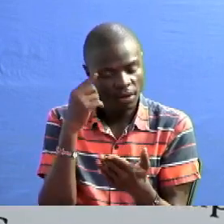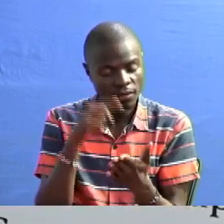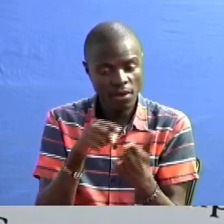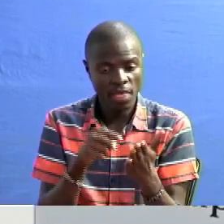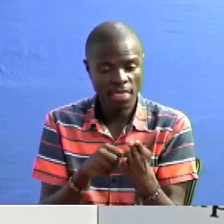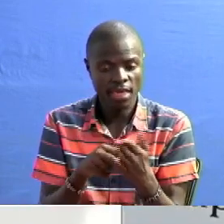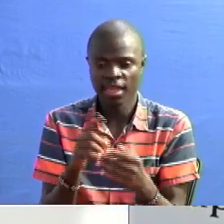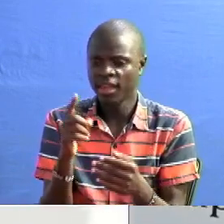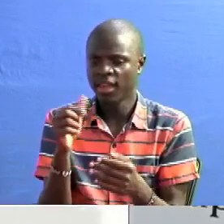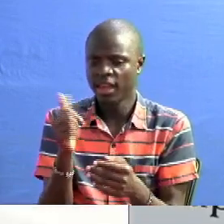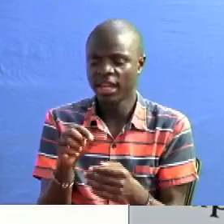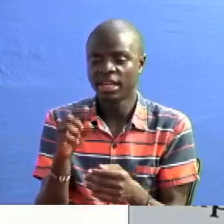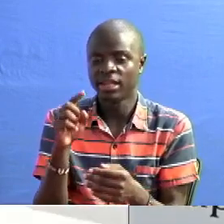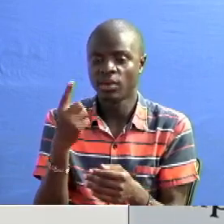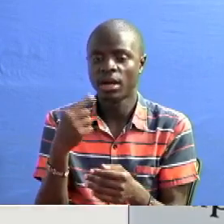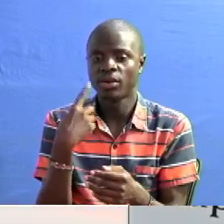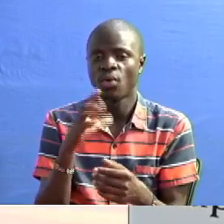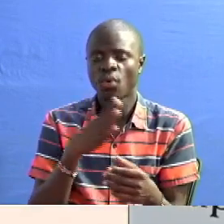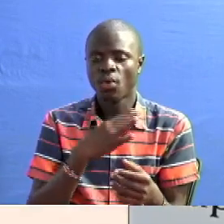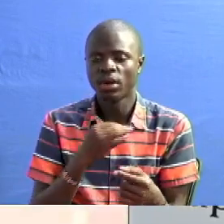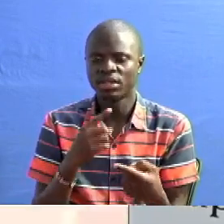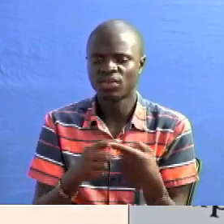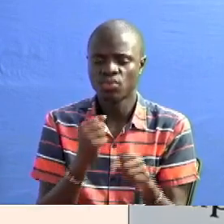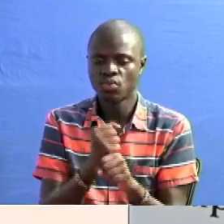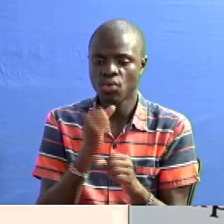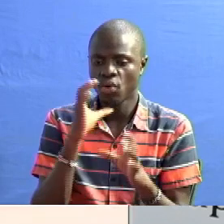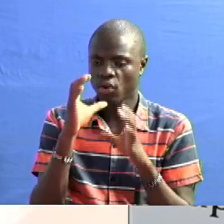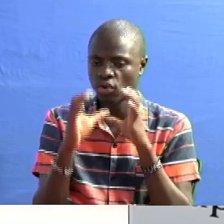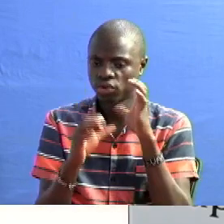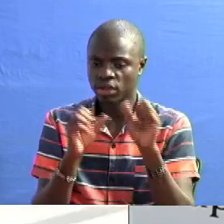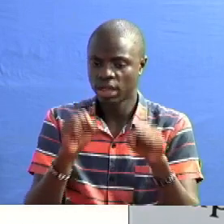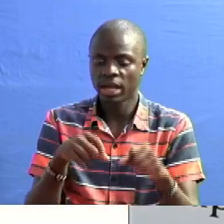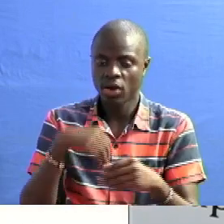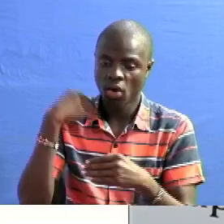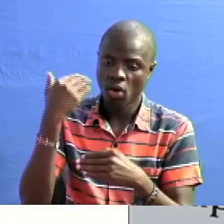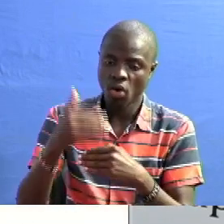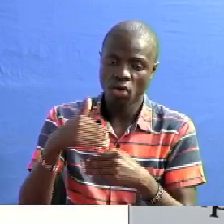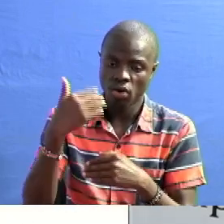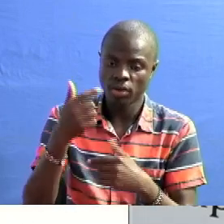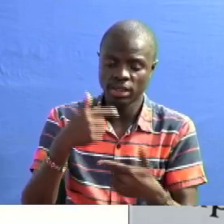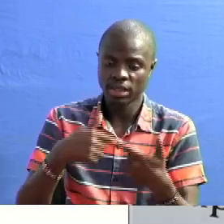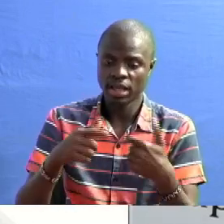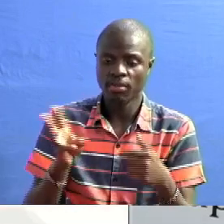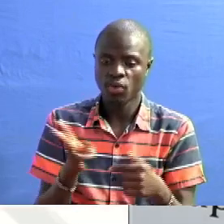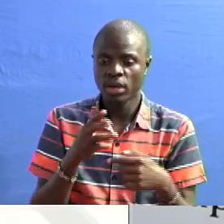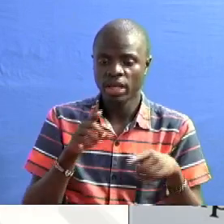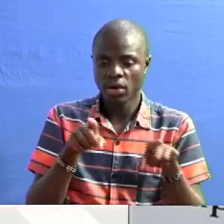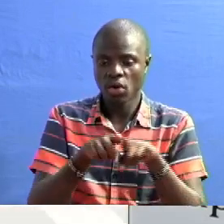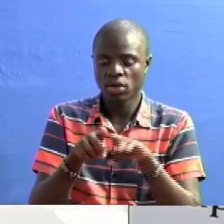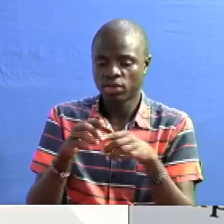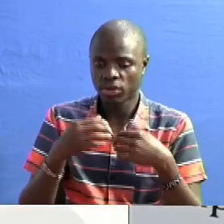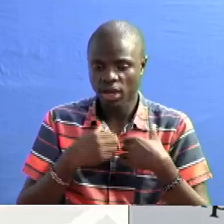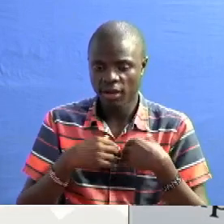one, anyone wanting to do the consultation can always come. Yes, we also have what we call